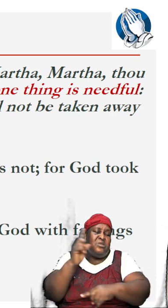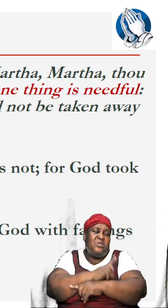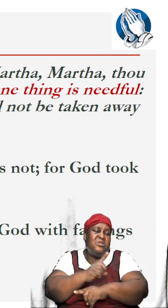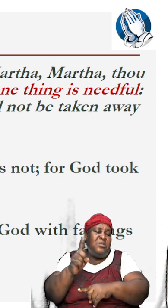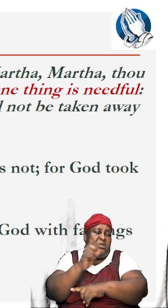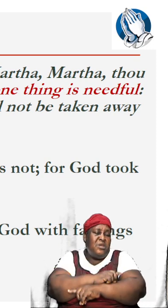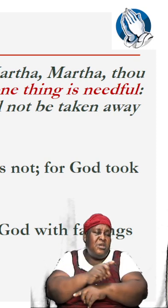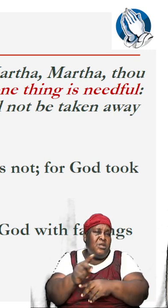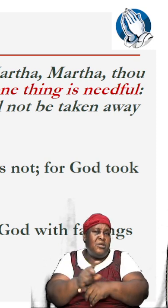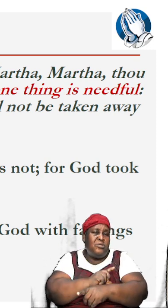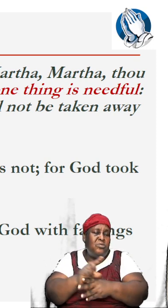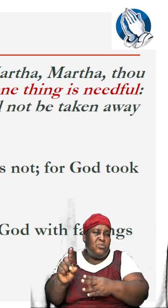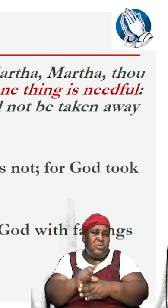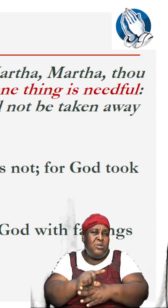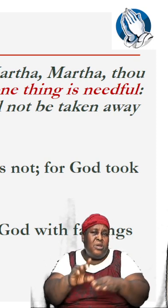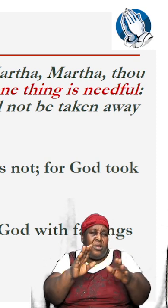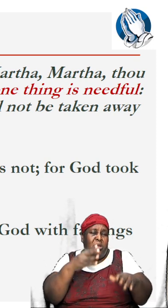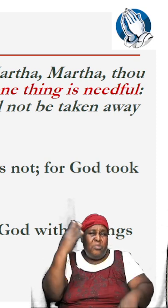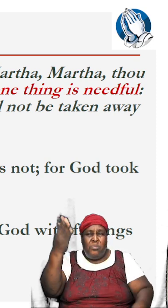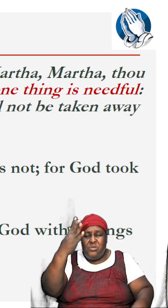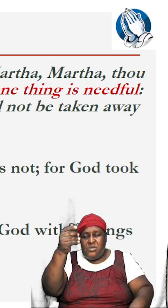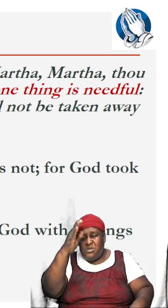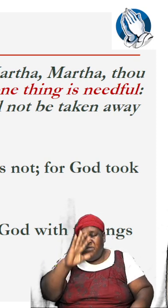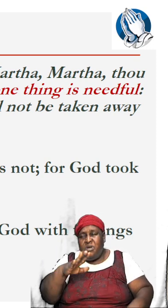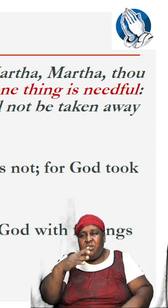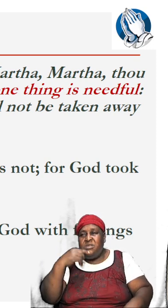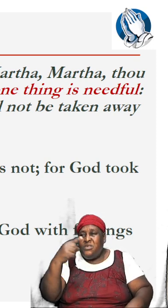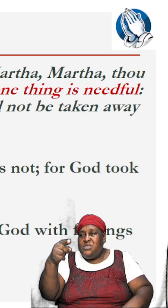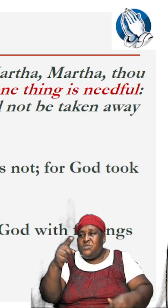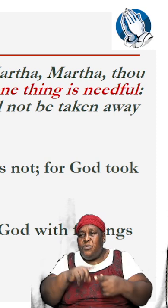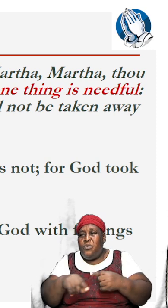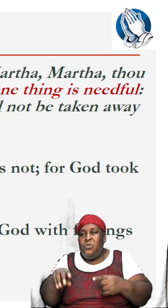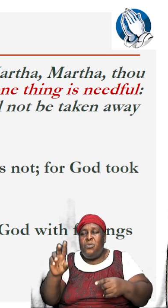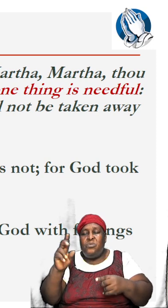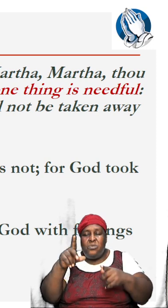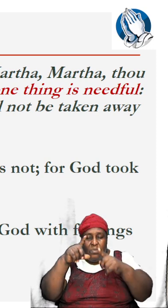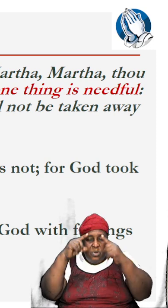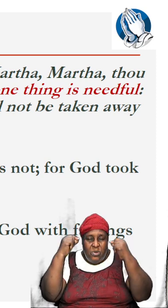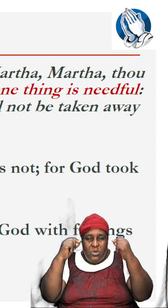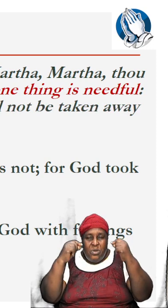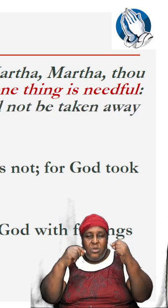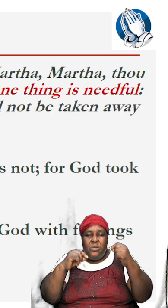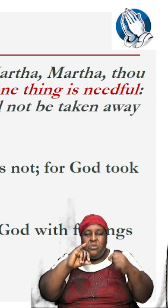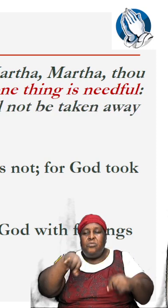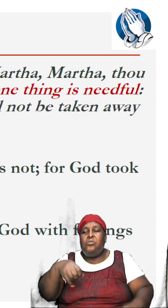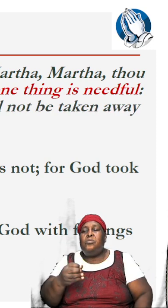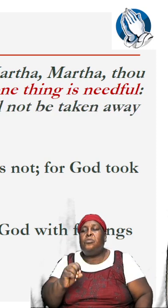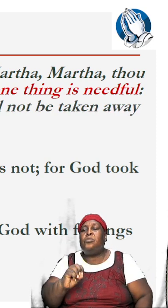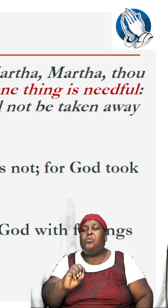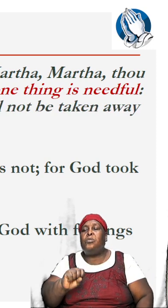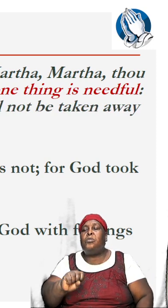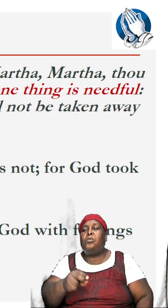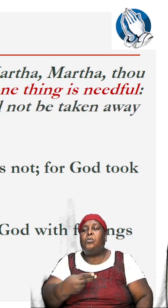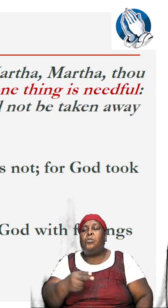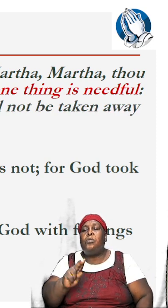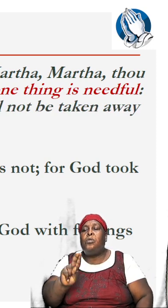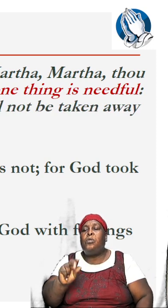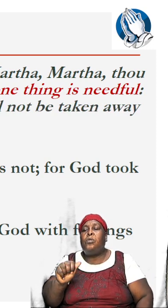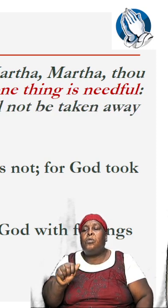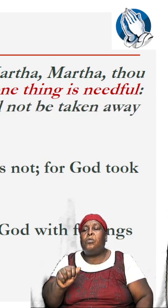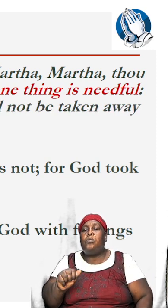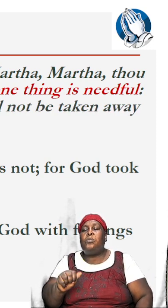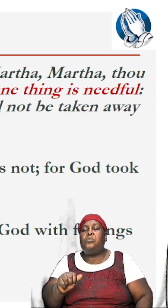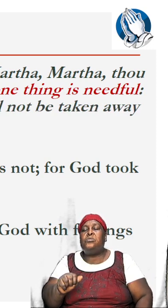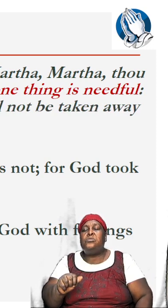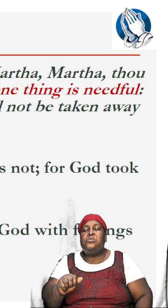duties and the presence of God spoke to Moses, he was willing to linger a little bit more.